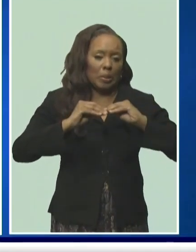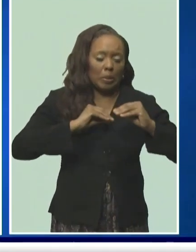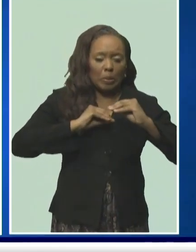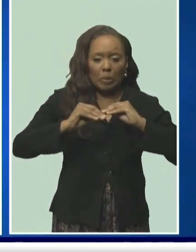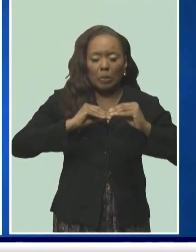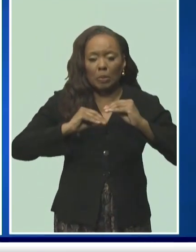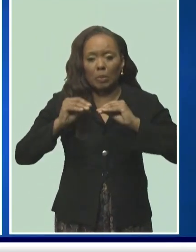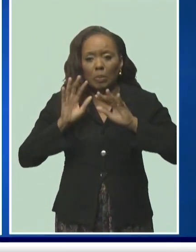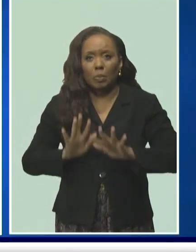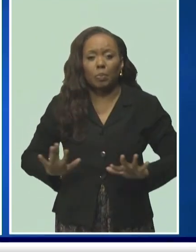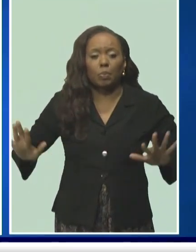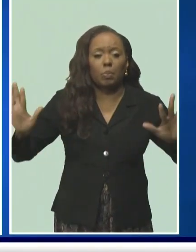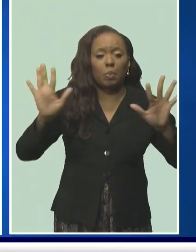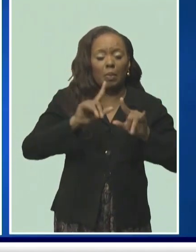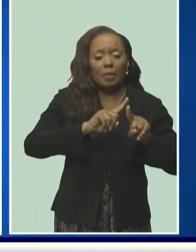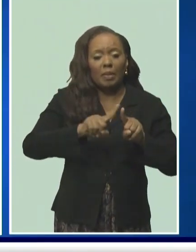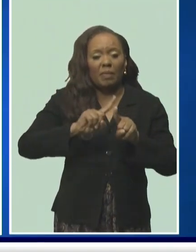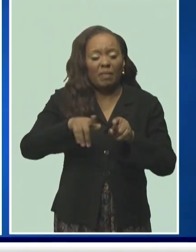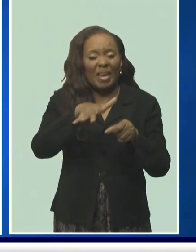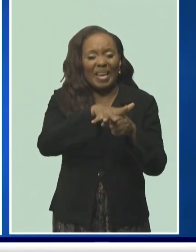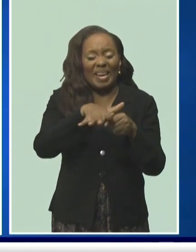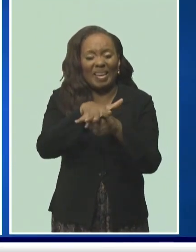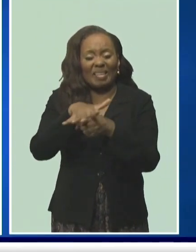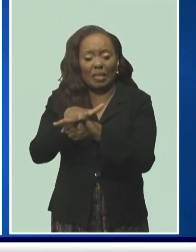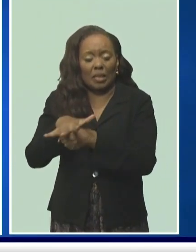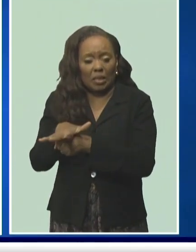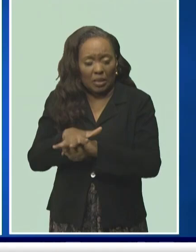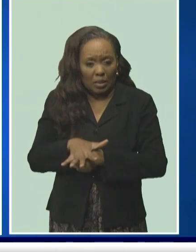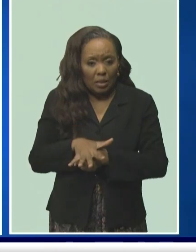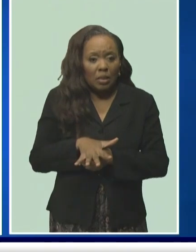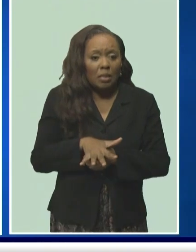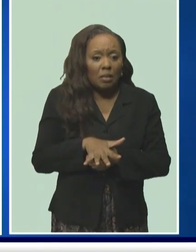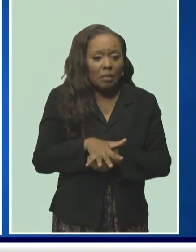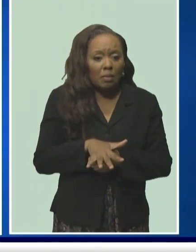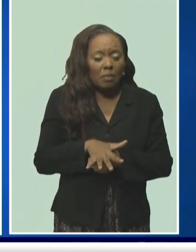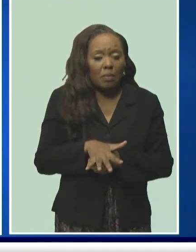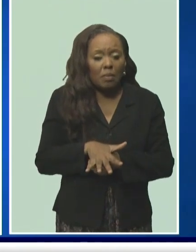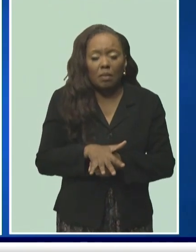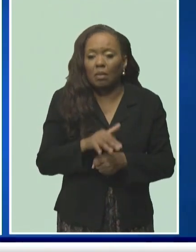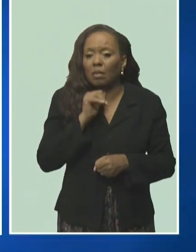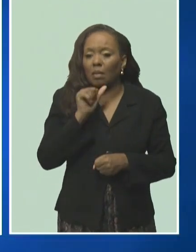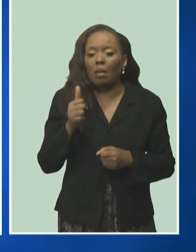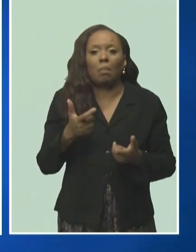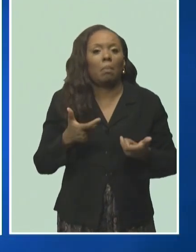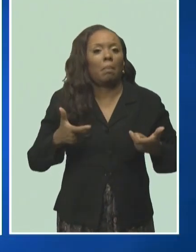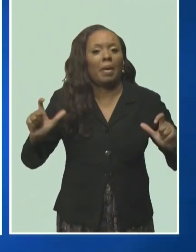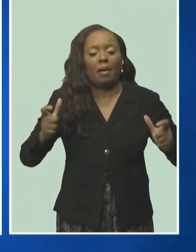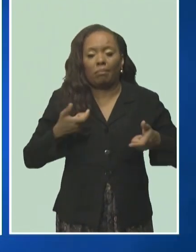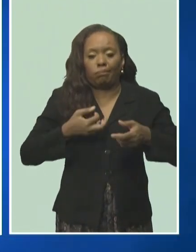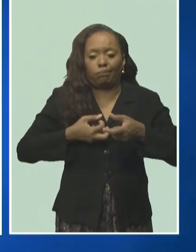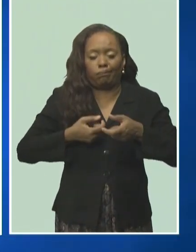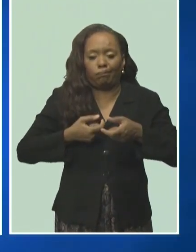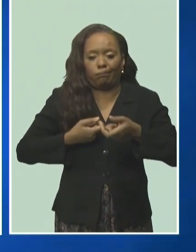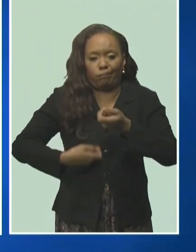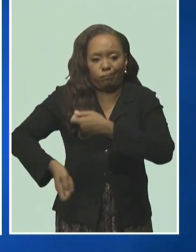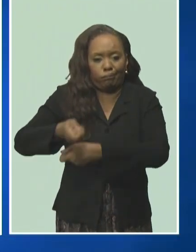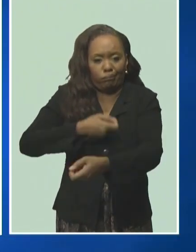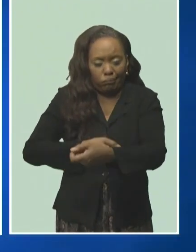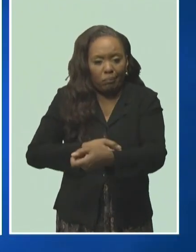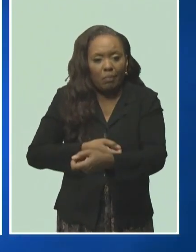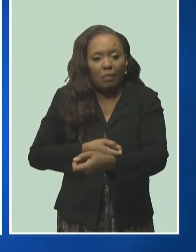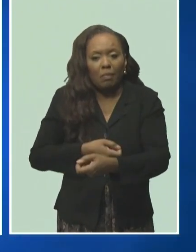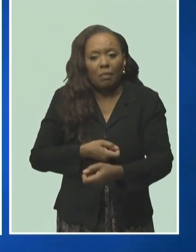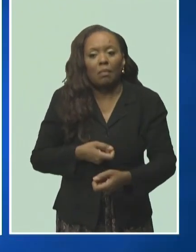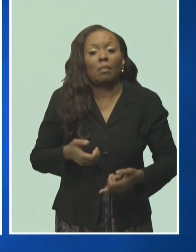various areas on the island, we have not done any major mains replacement. So what we're finding now,